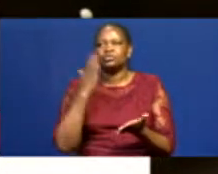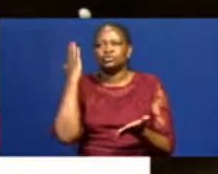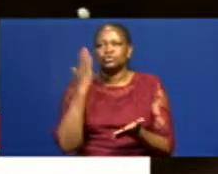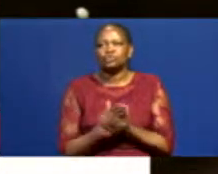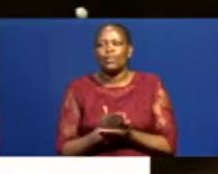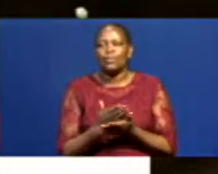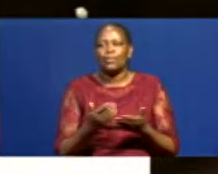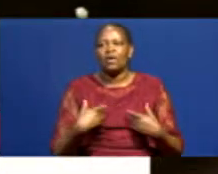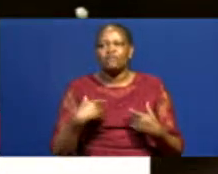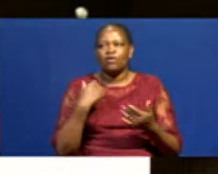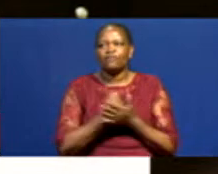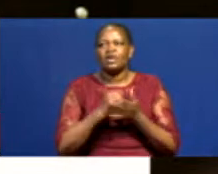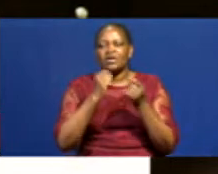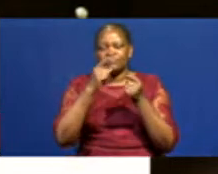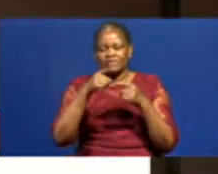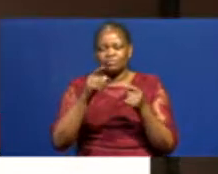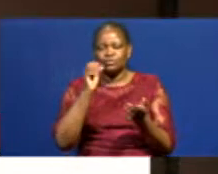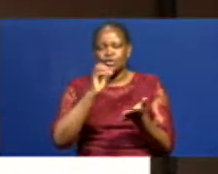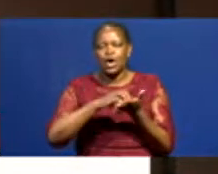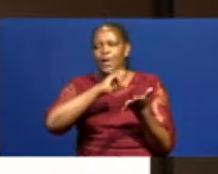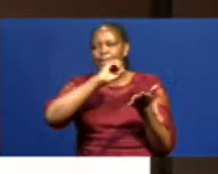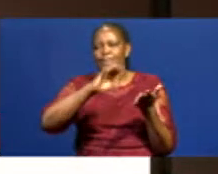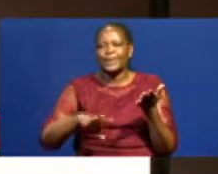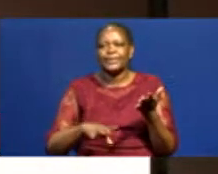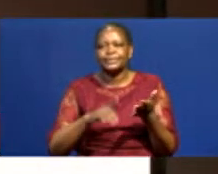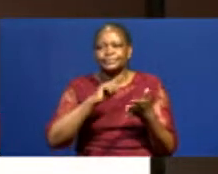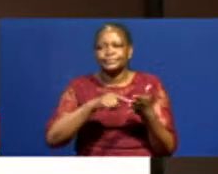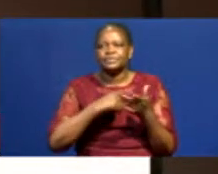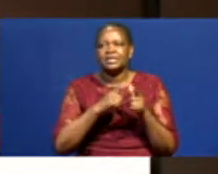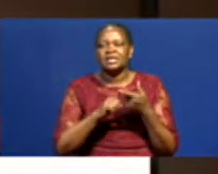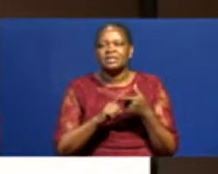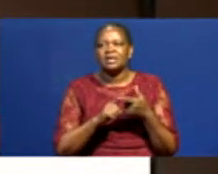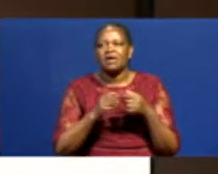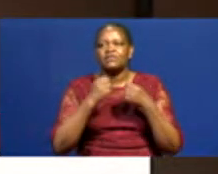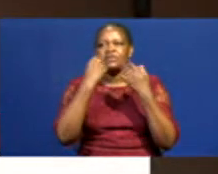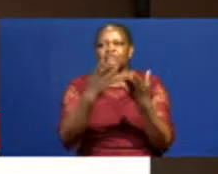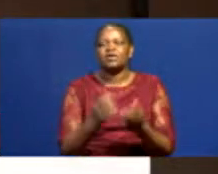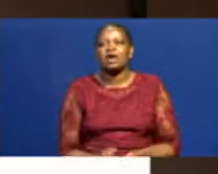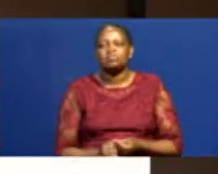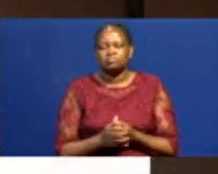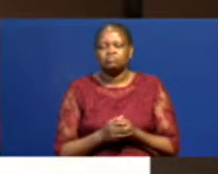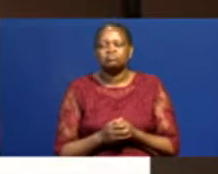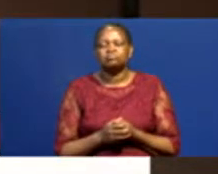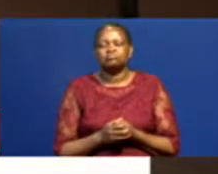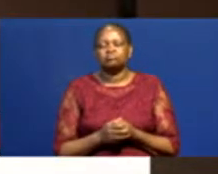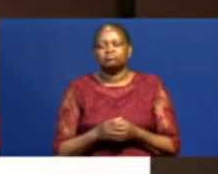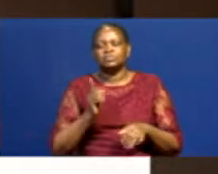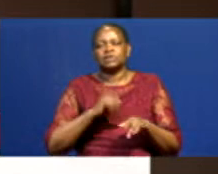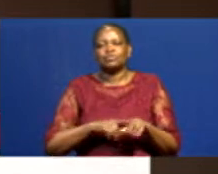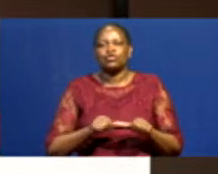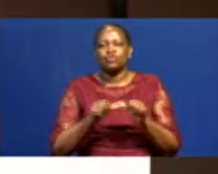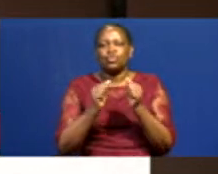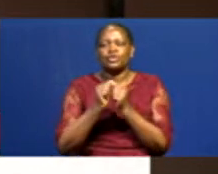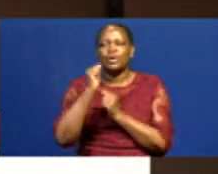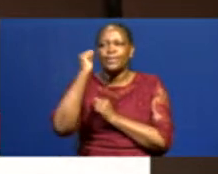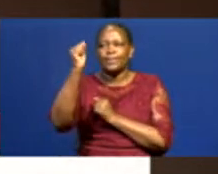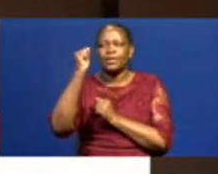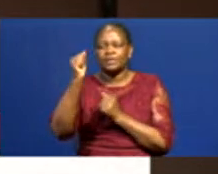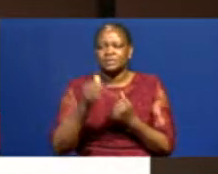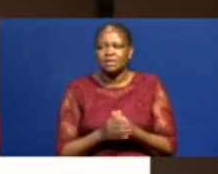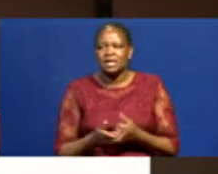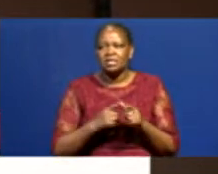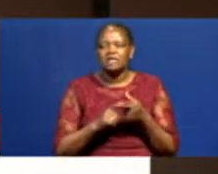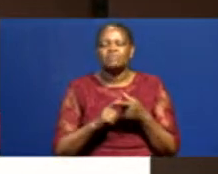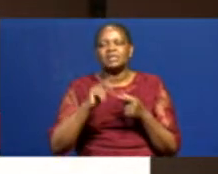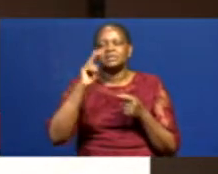office. If the plenary dismisses the charges, it will have handed her a political lifeline booking her slot in the history books as